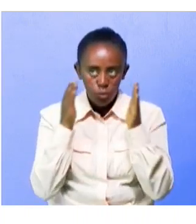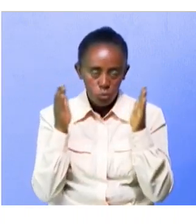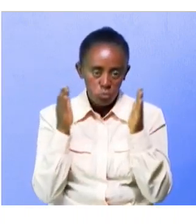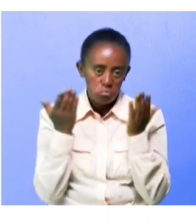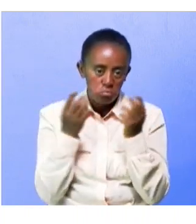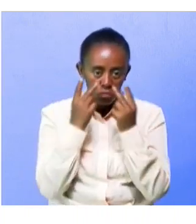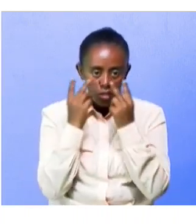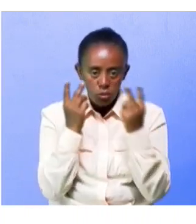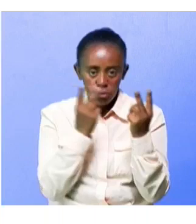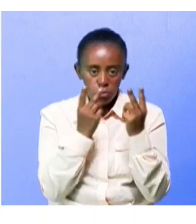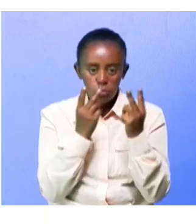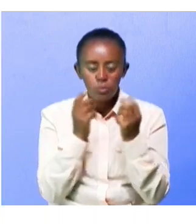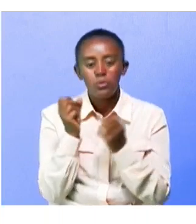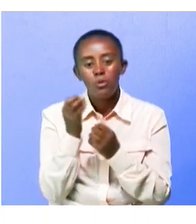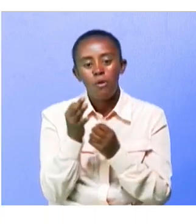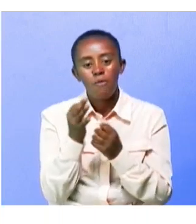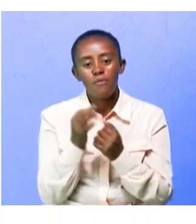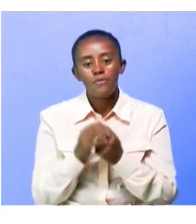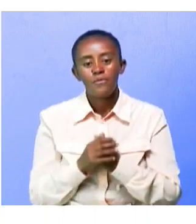of